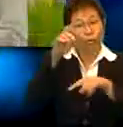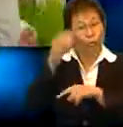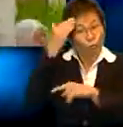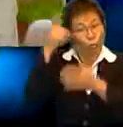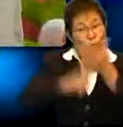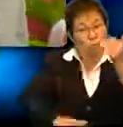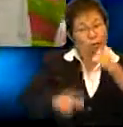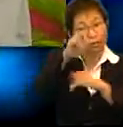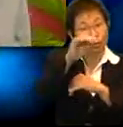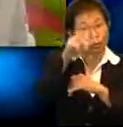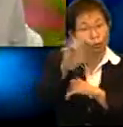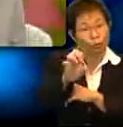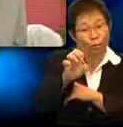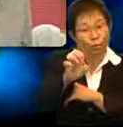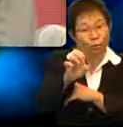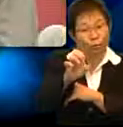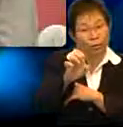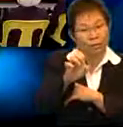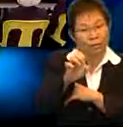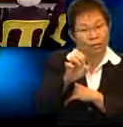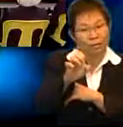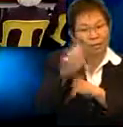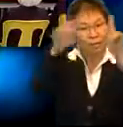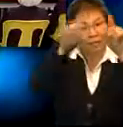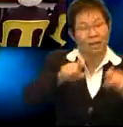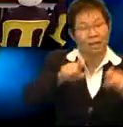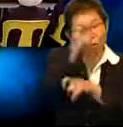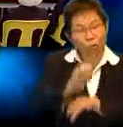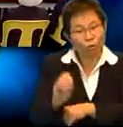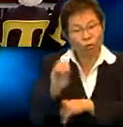But do you know what is the mode of the test score?